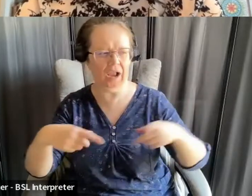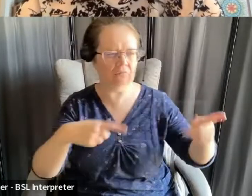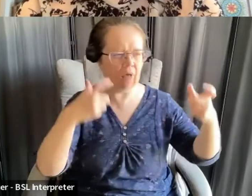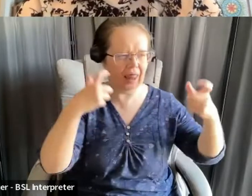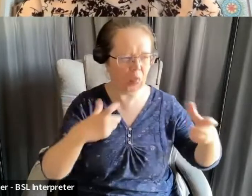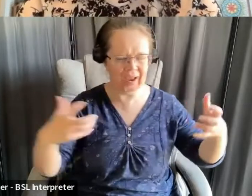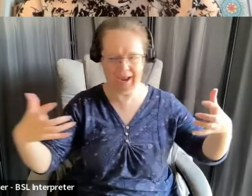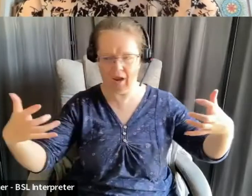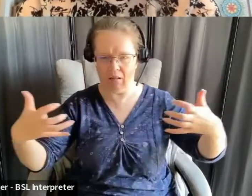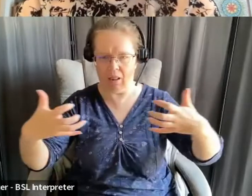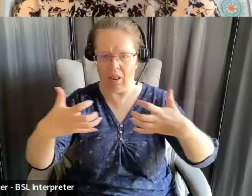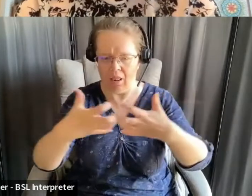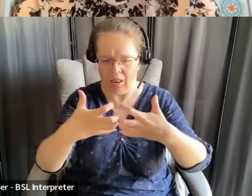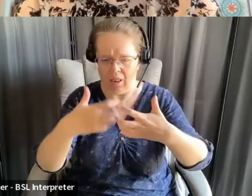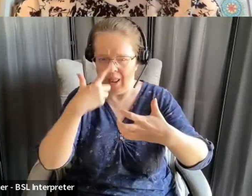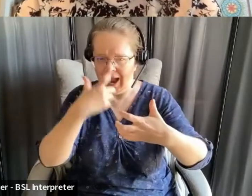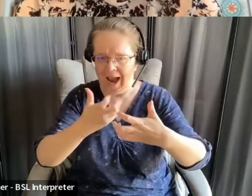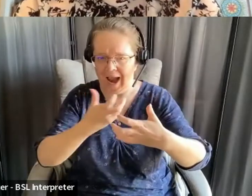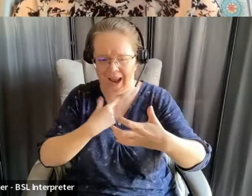contribution to this.